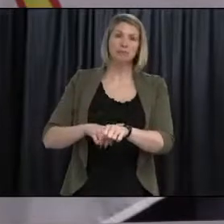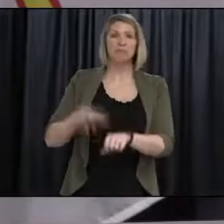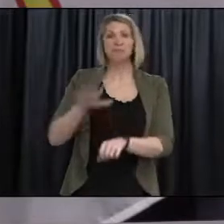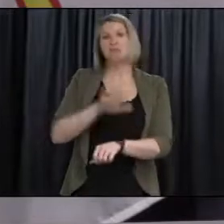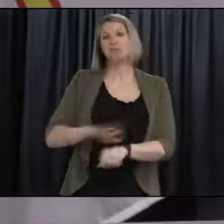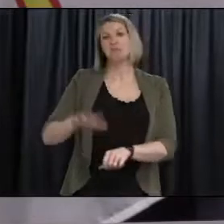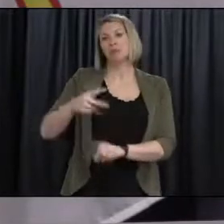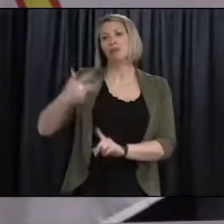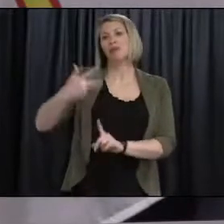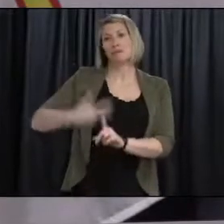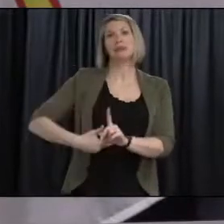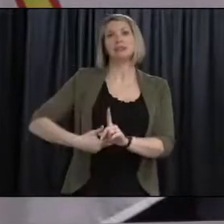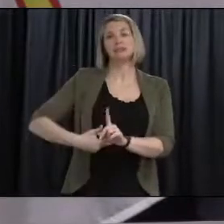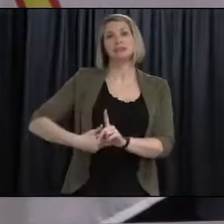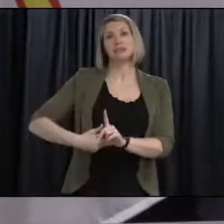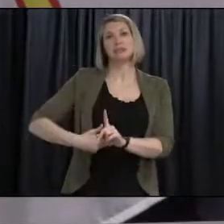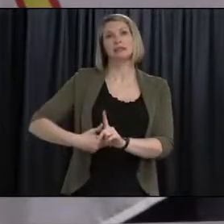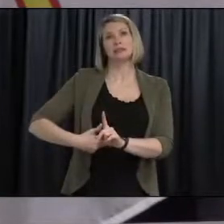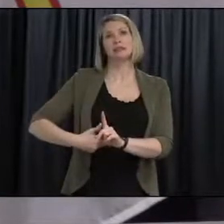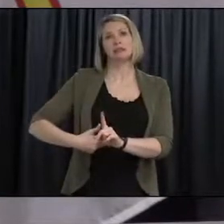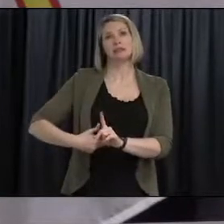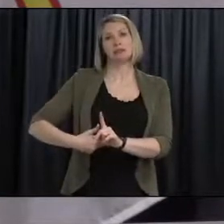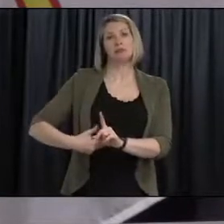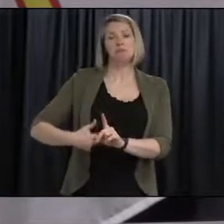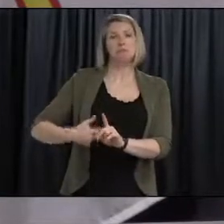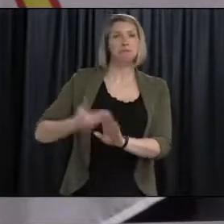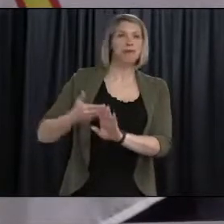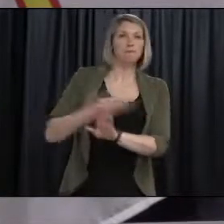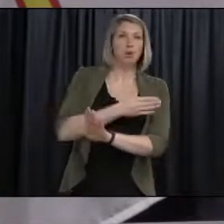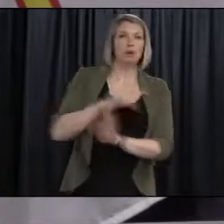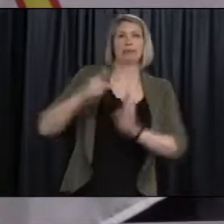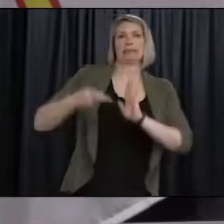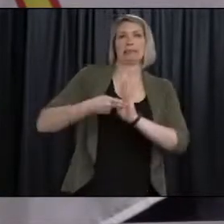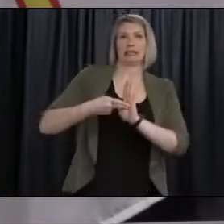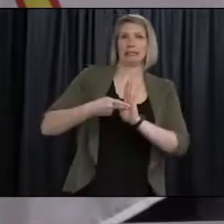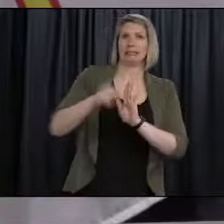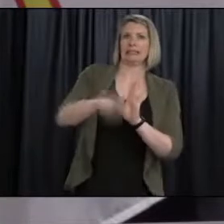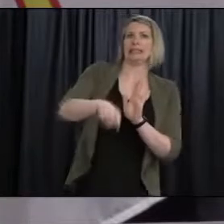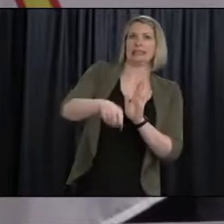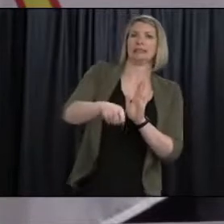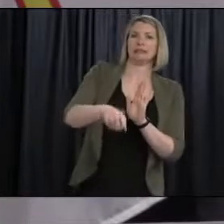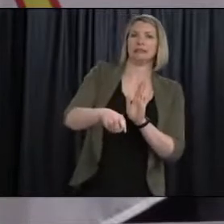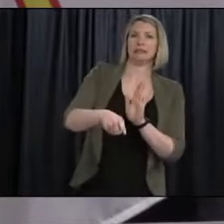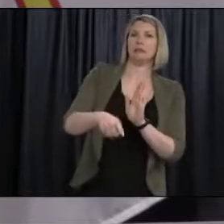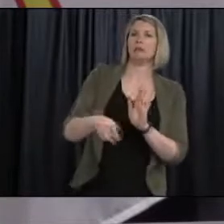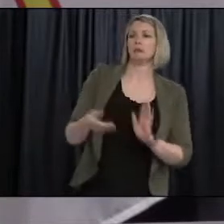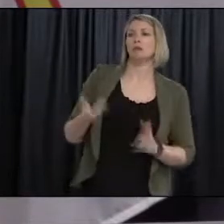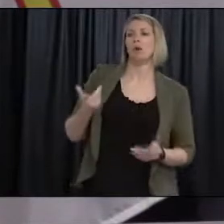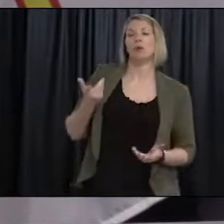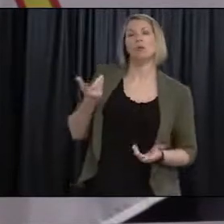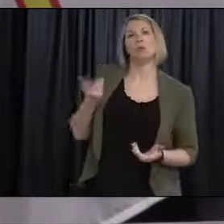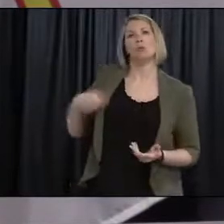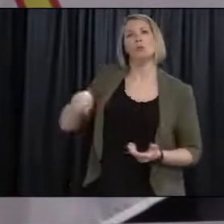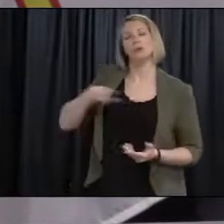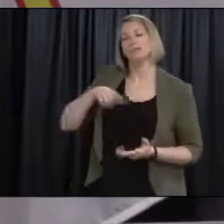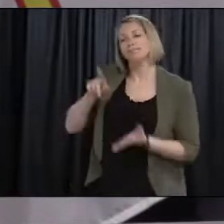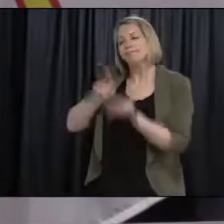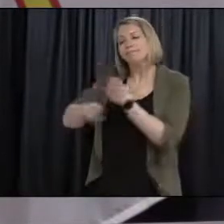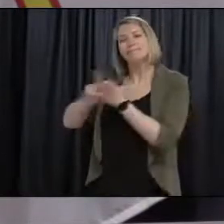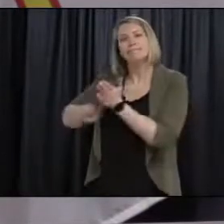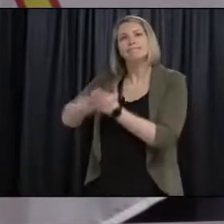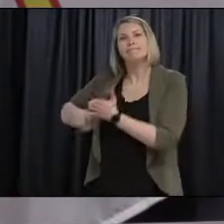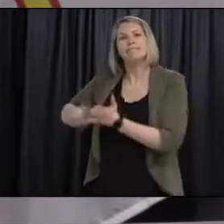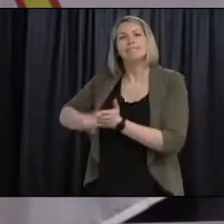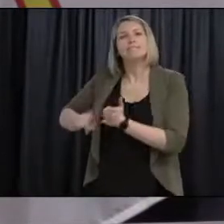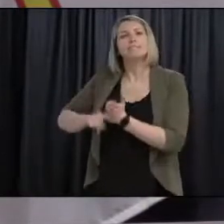little over 3 months before people have to get their second vaccine. So we will be looking at this information. There are